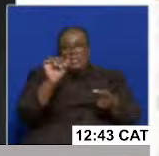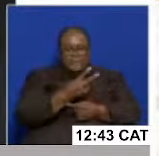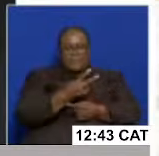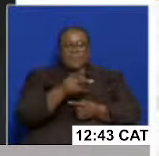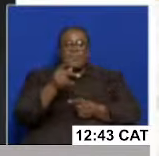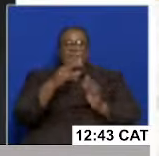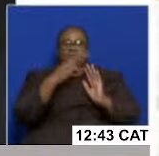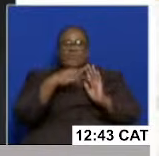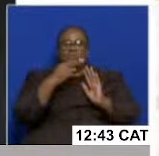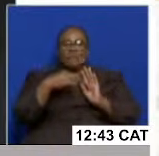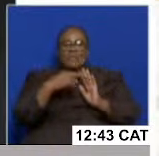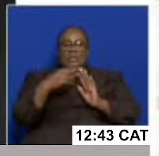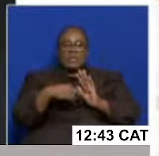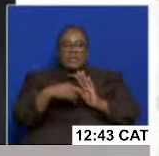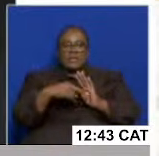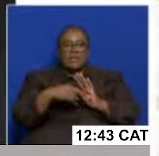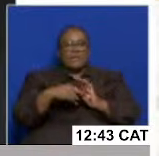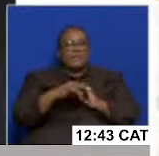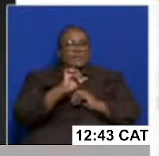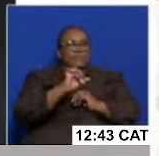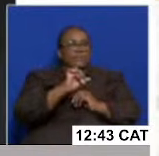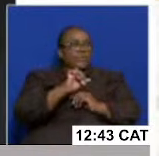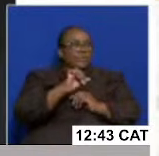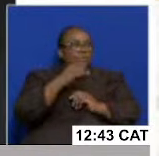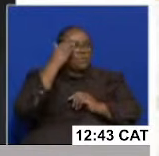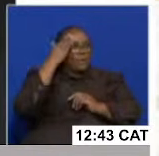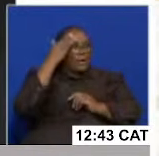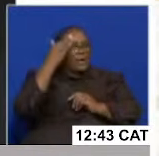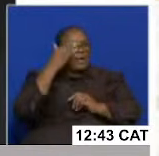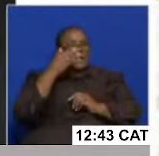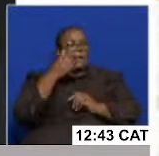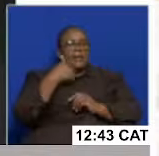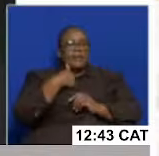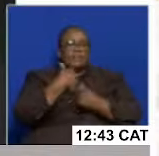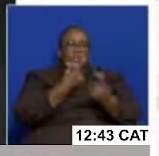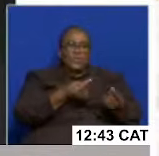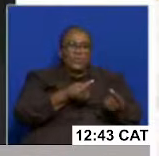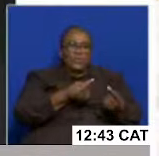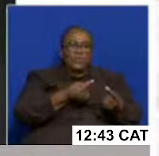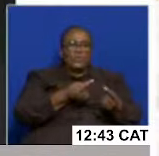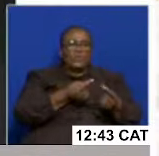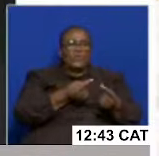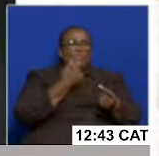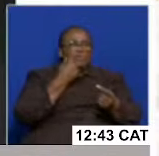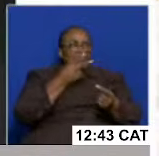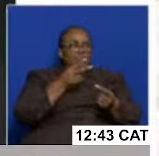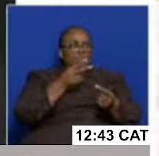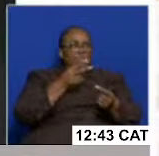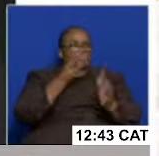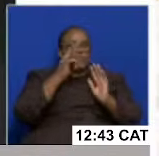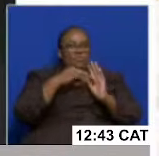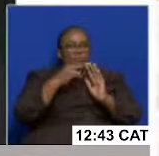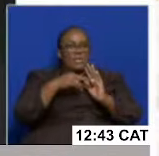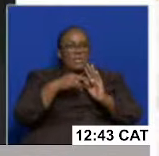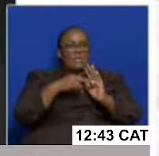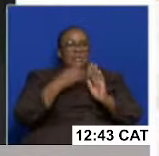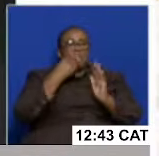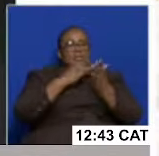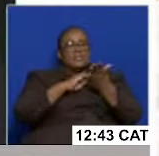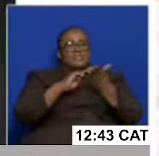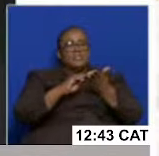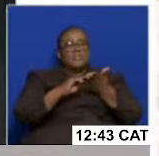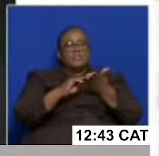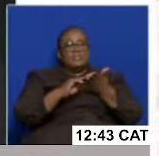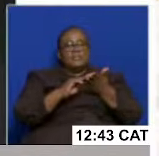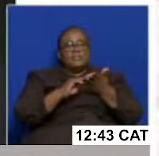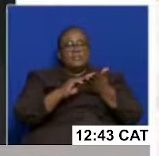do," if you read it in reference to the earlier message from Officer Stolz, where she says, "Please let me know if the SAP 13 can be